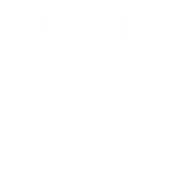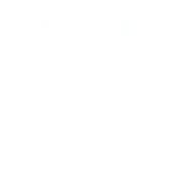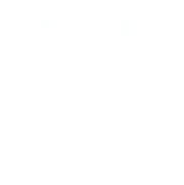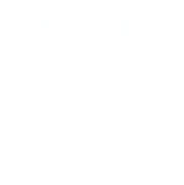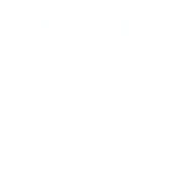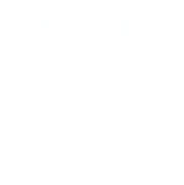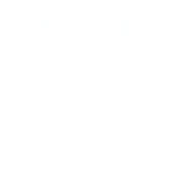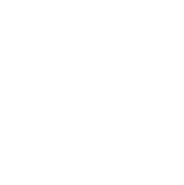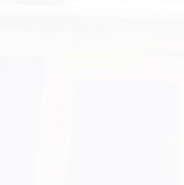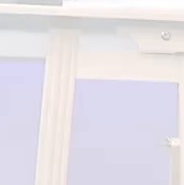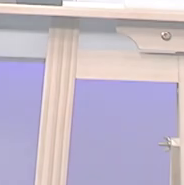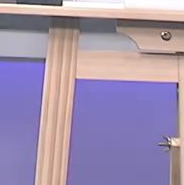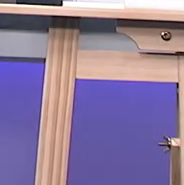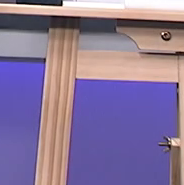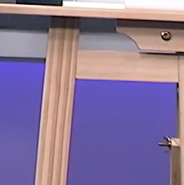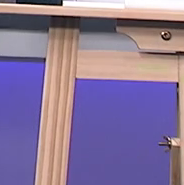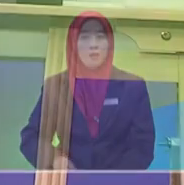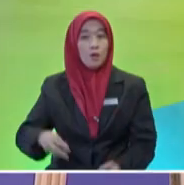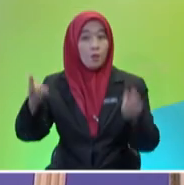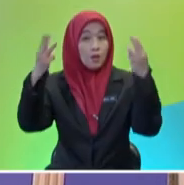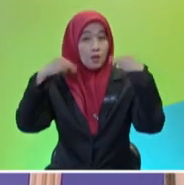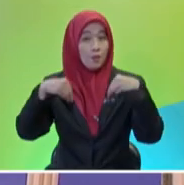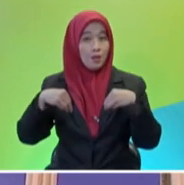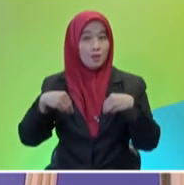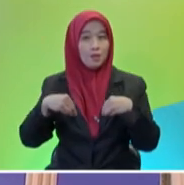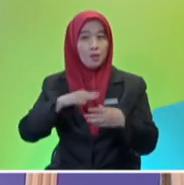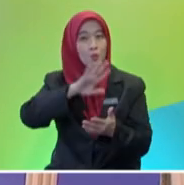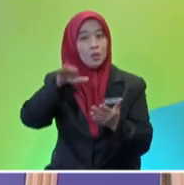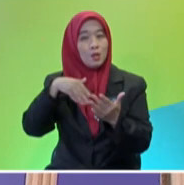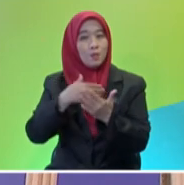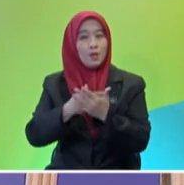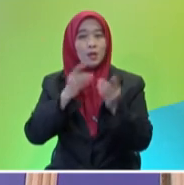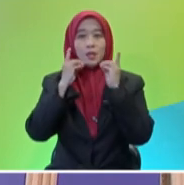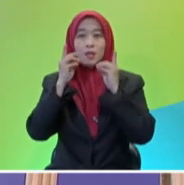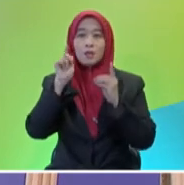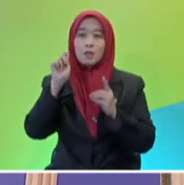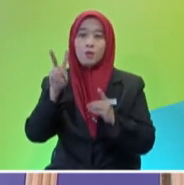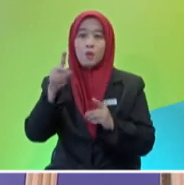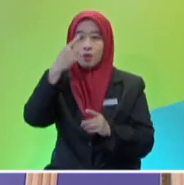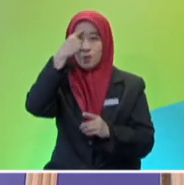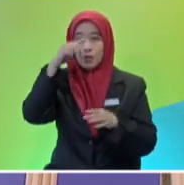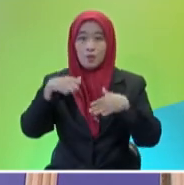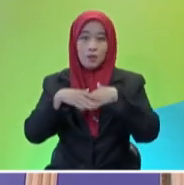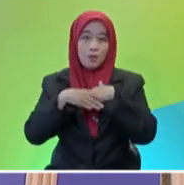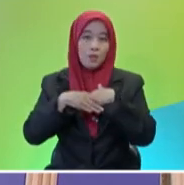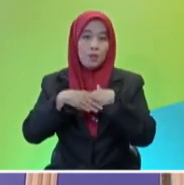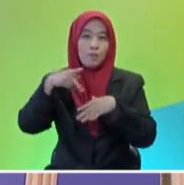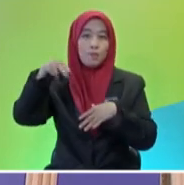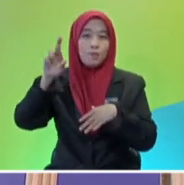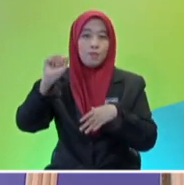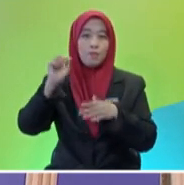DidikTV KPM. Welcome back everyone to DidikTV KPM for our slot Prasekolah, and